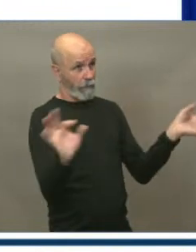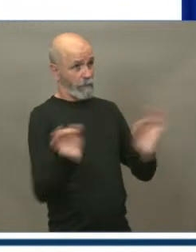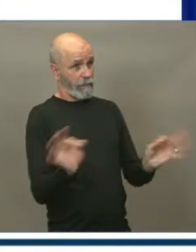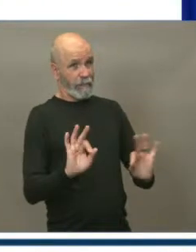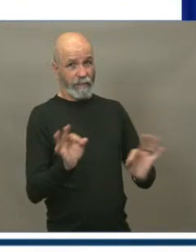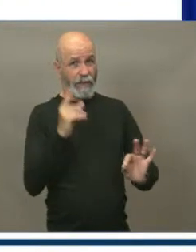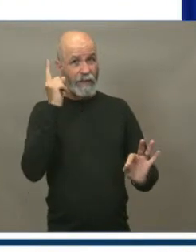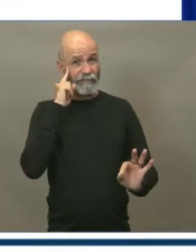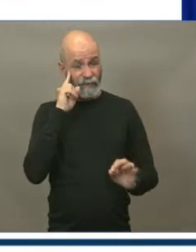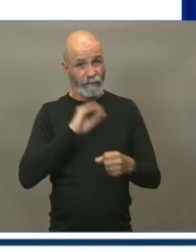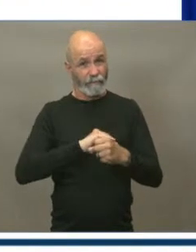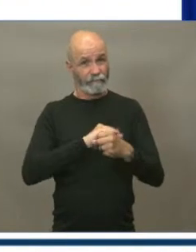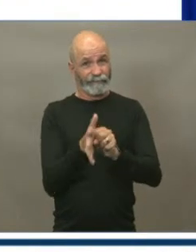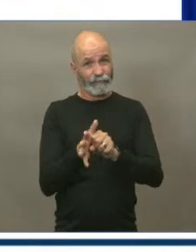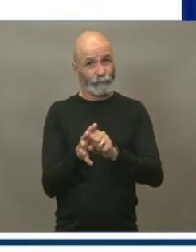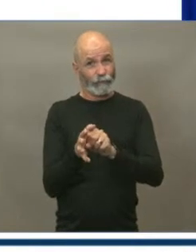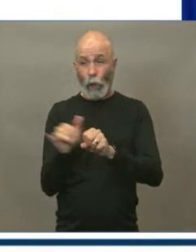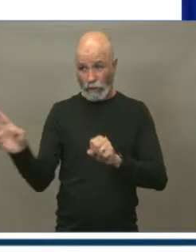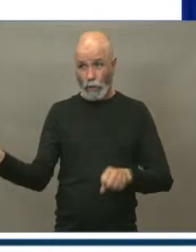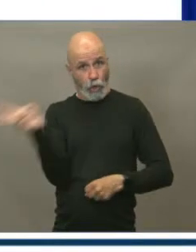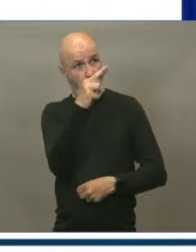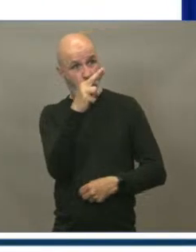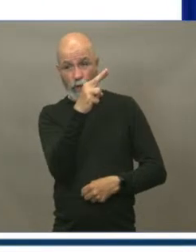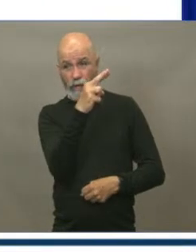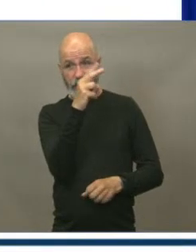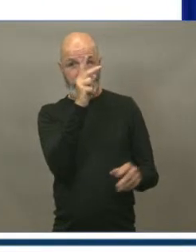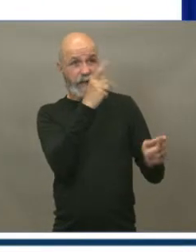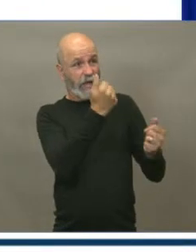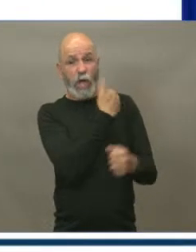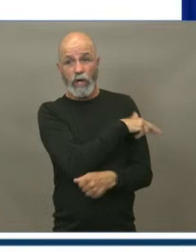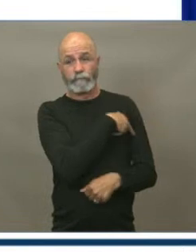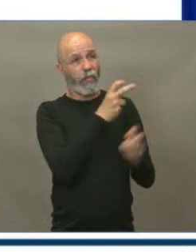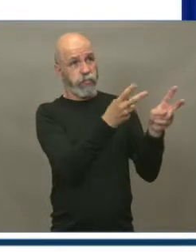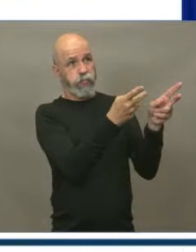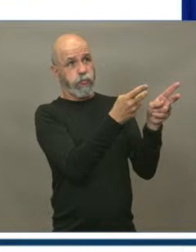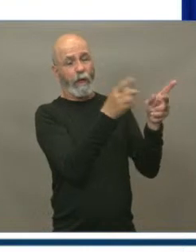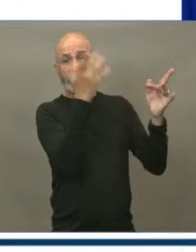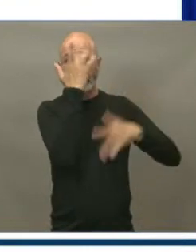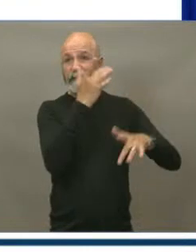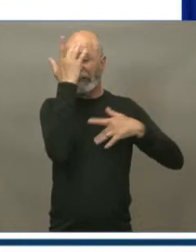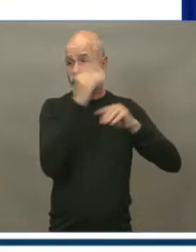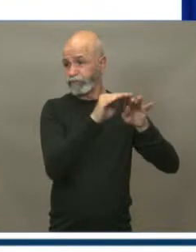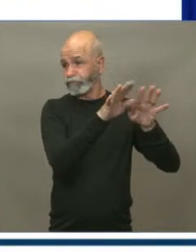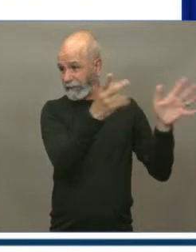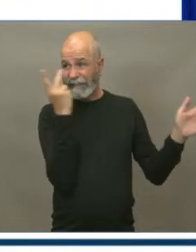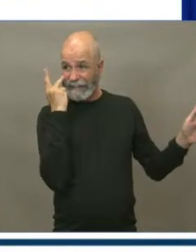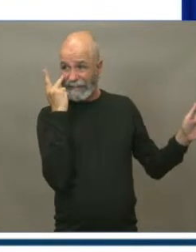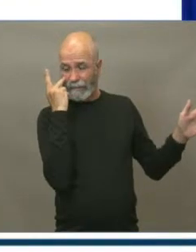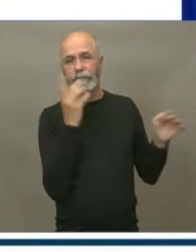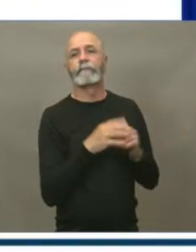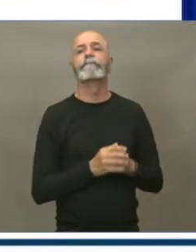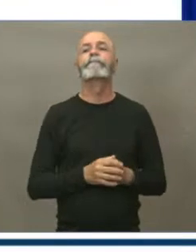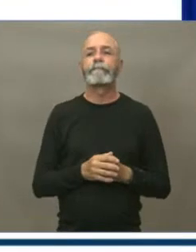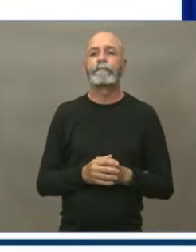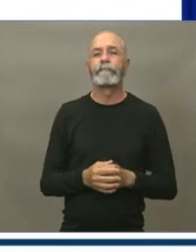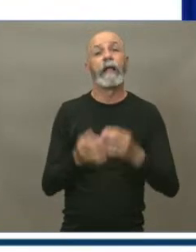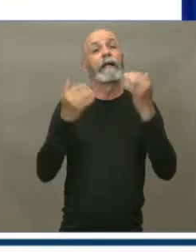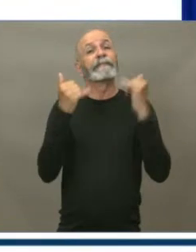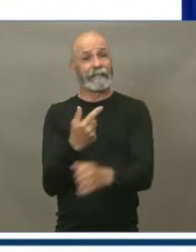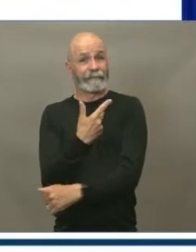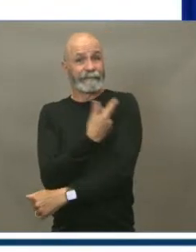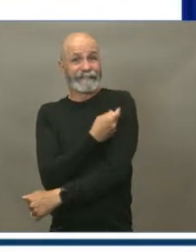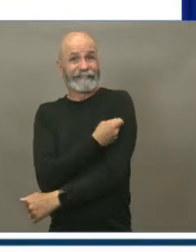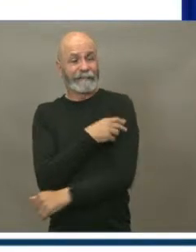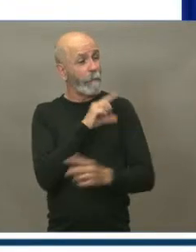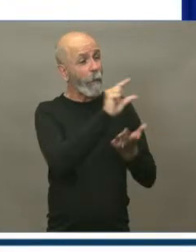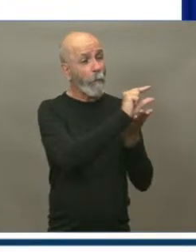science, look around and think again. And quickly on the vaccine front, pleased to see that we dropped the age yet again to